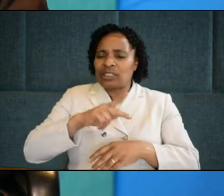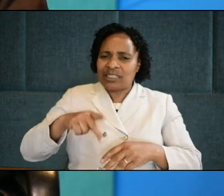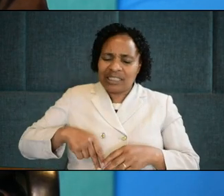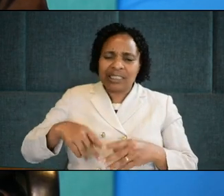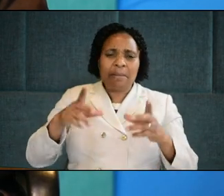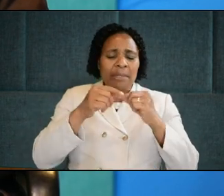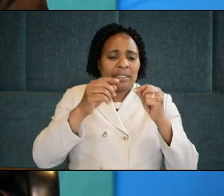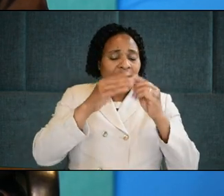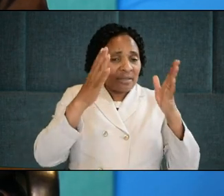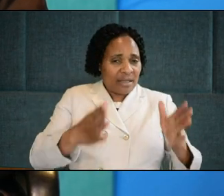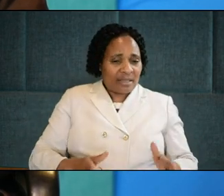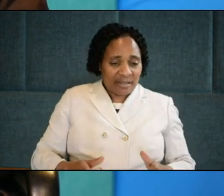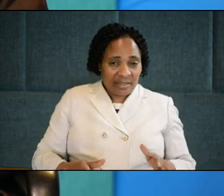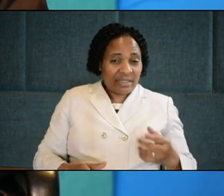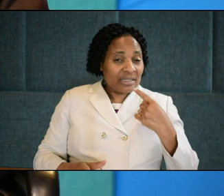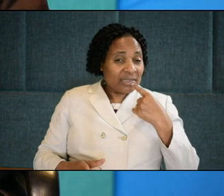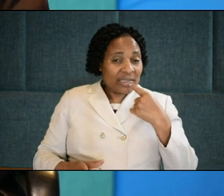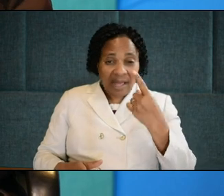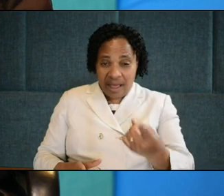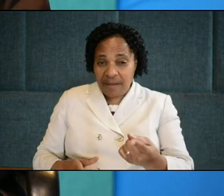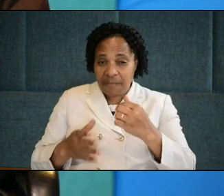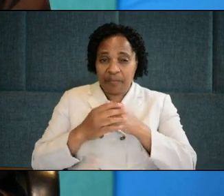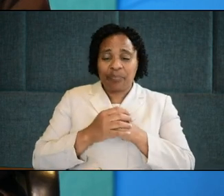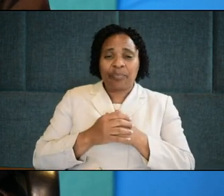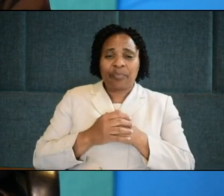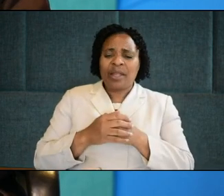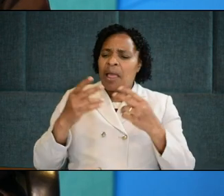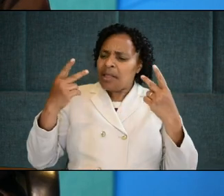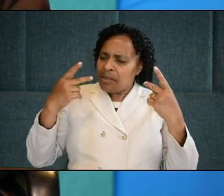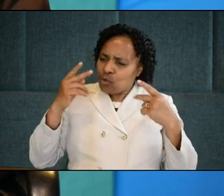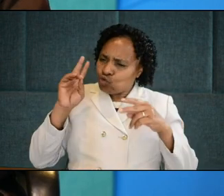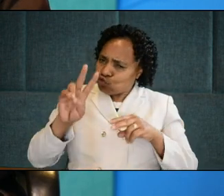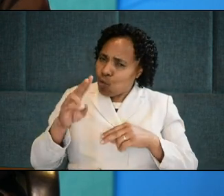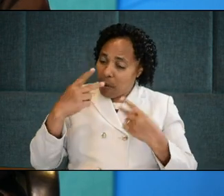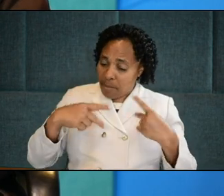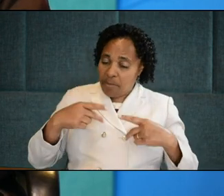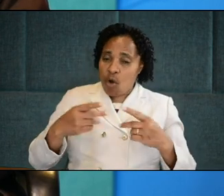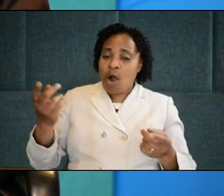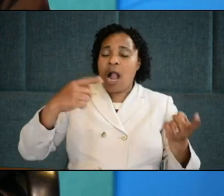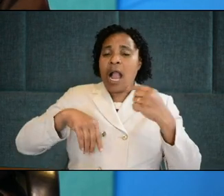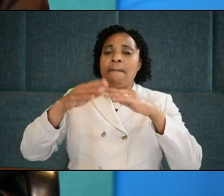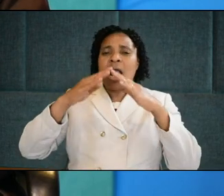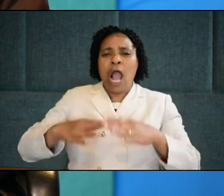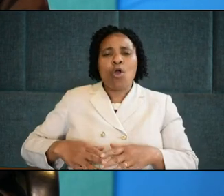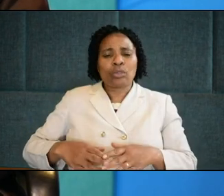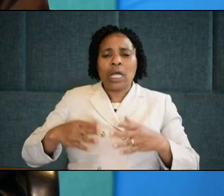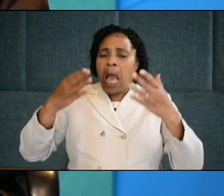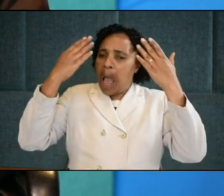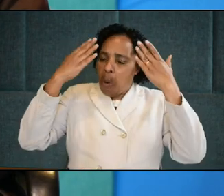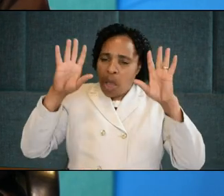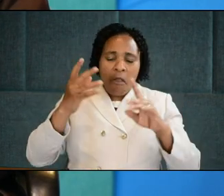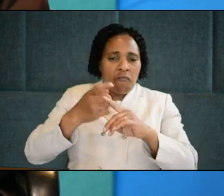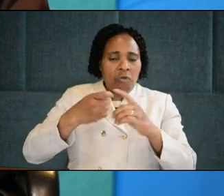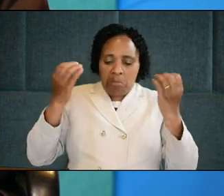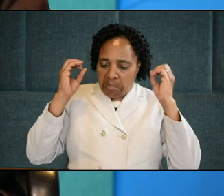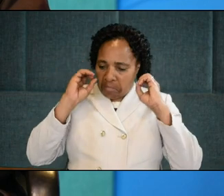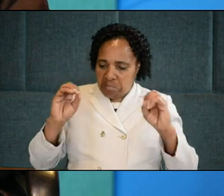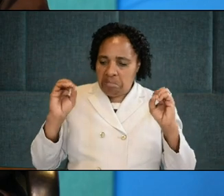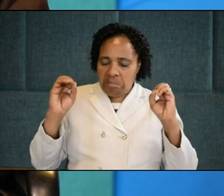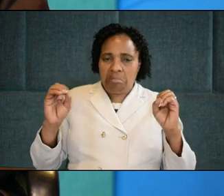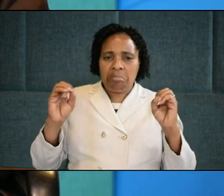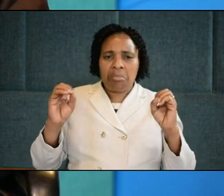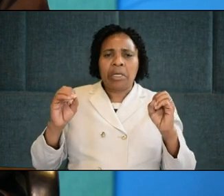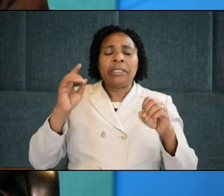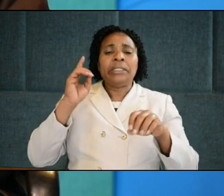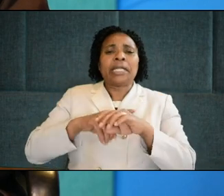king's messengers that the two people came to her house, but she did not know where they were from. And so by